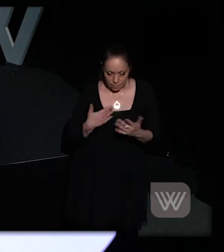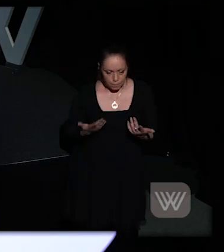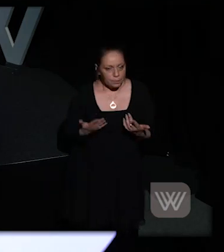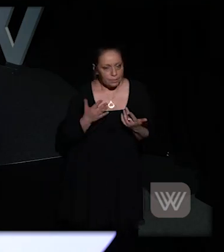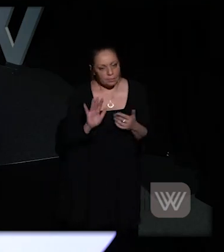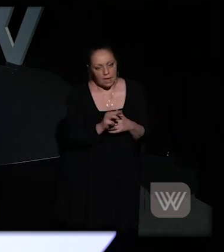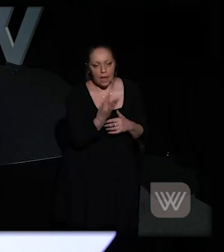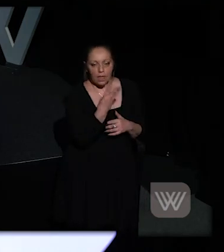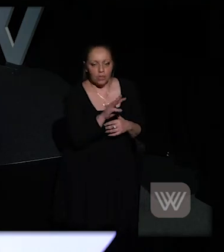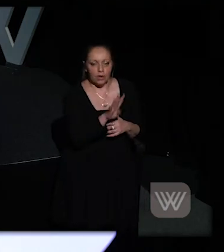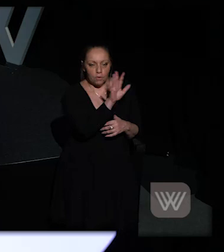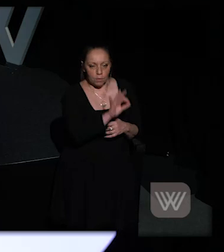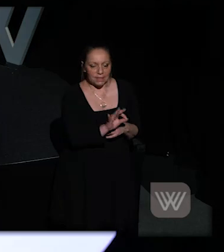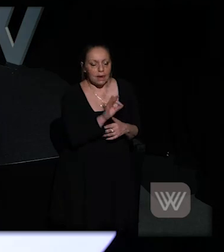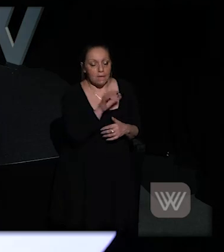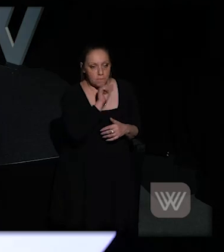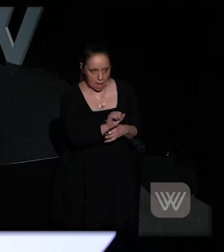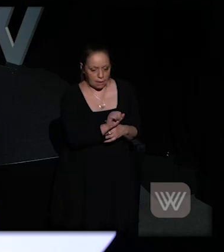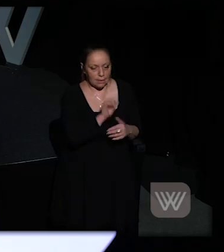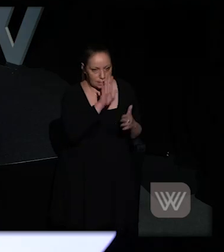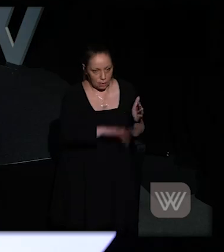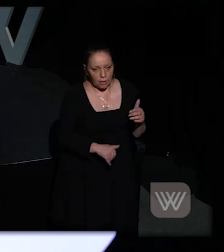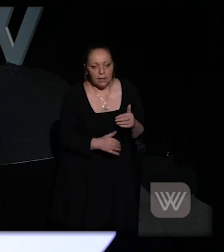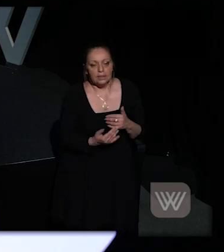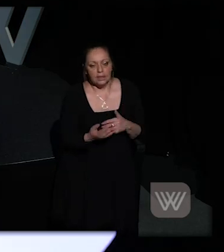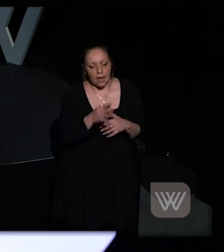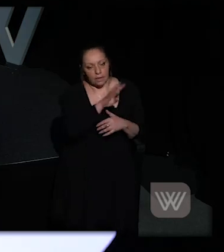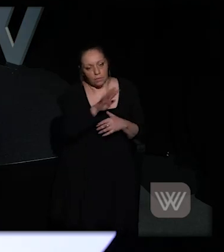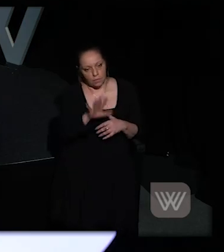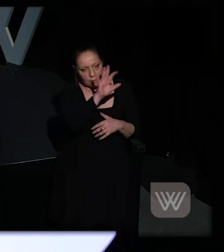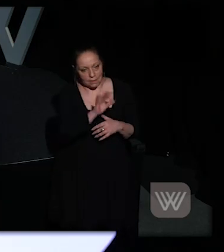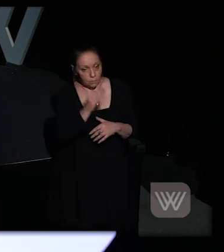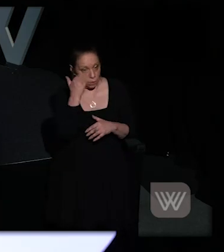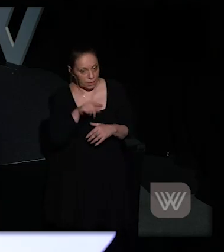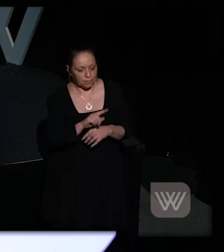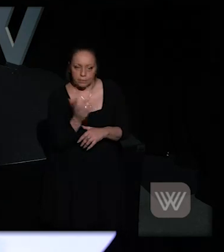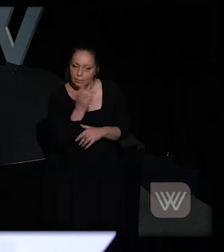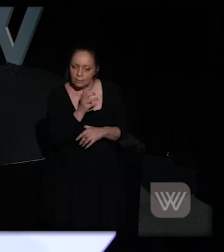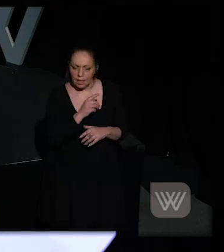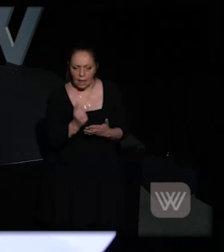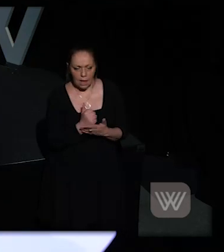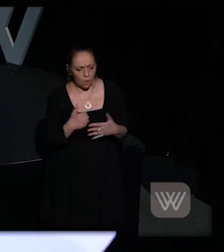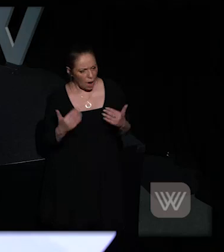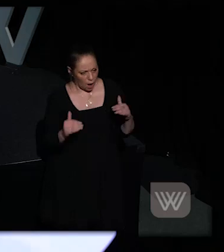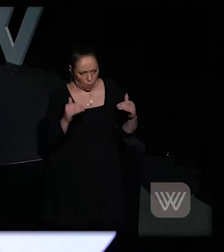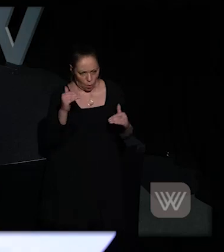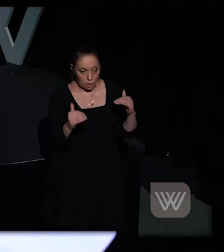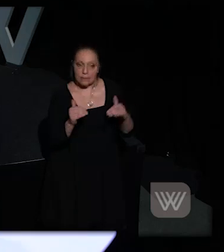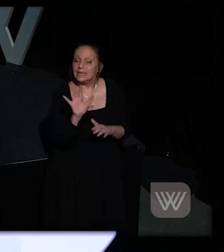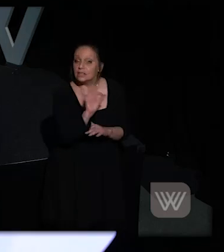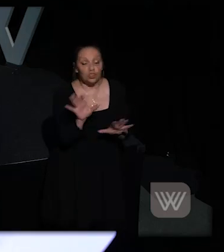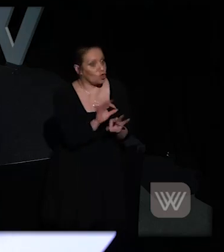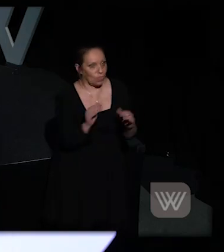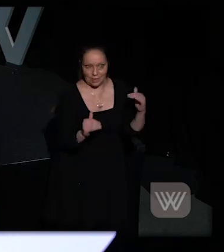it's about 34% of men that have experienced it and 44% of women. And there's a danger in that figure that people go, it's nearly the same. It's not